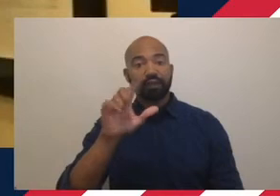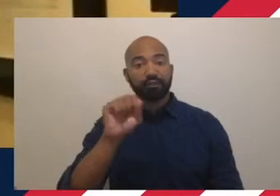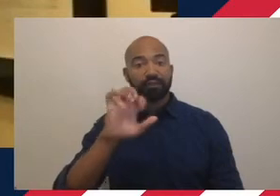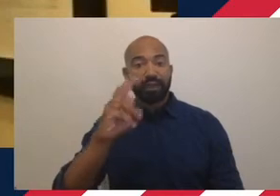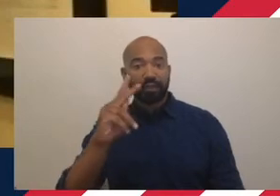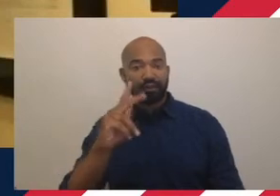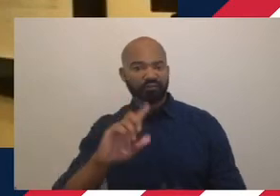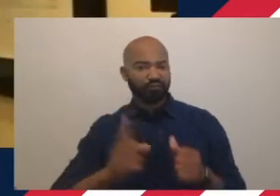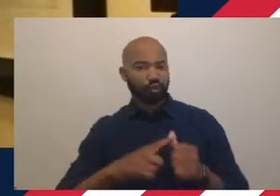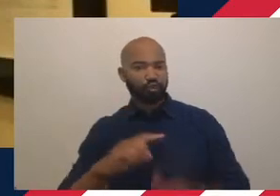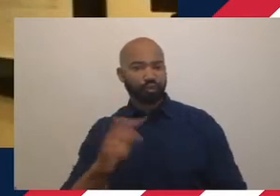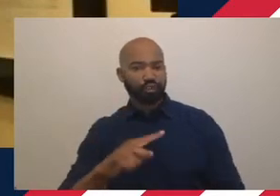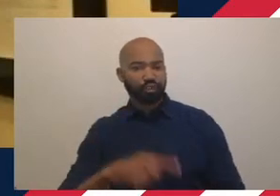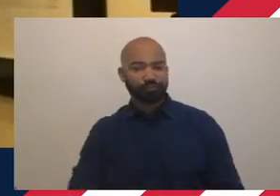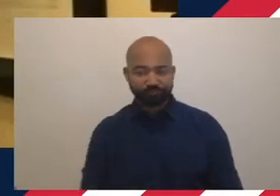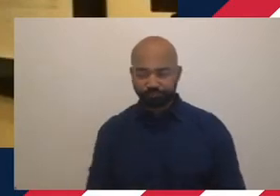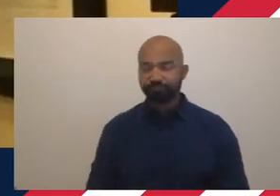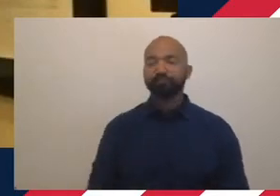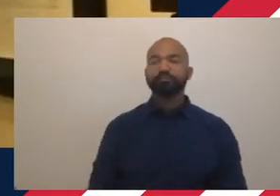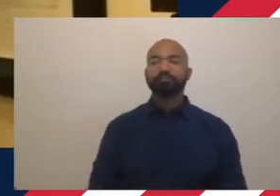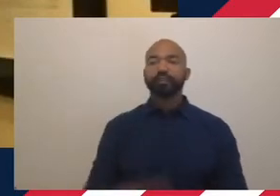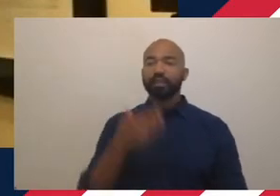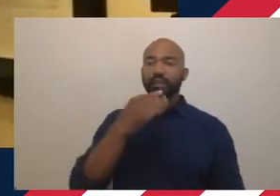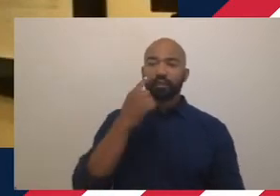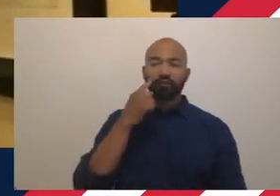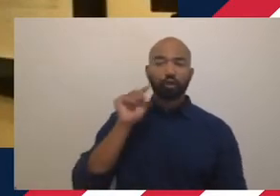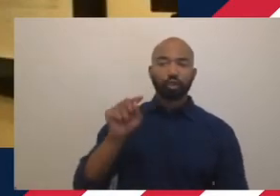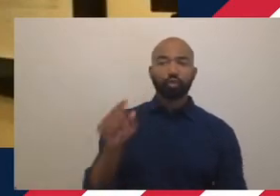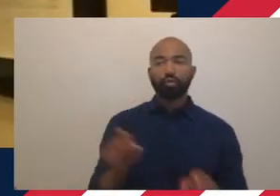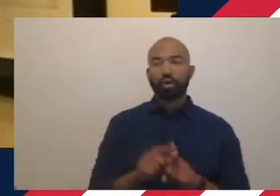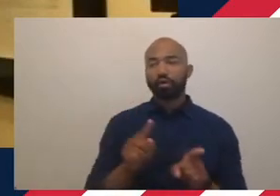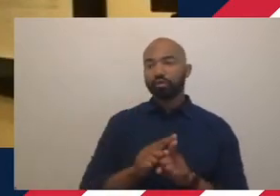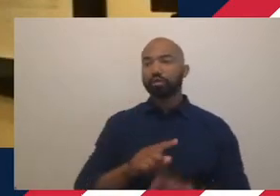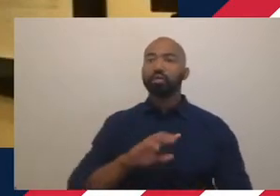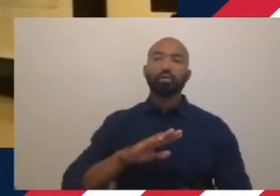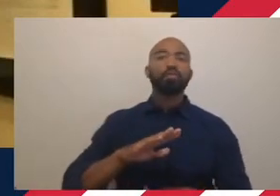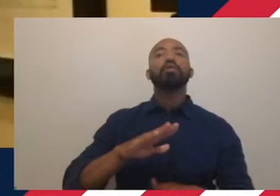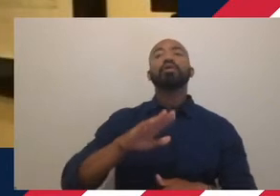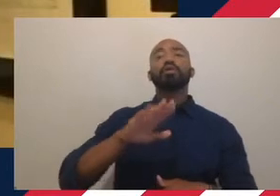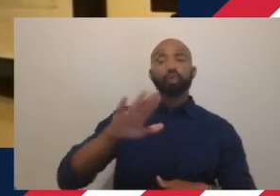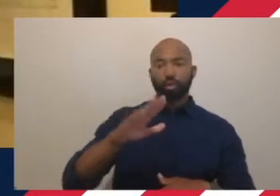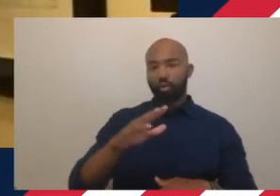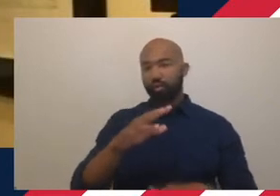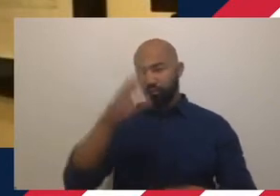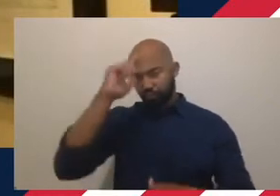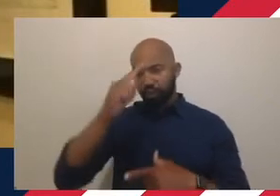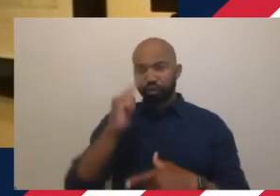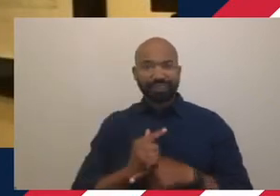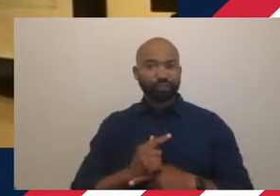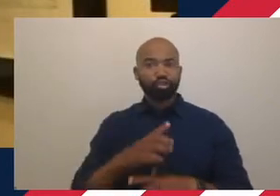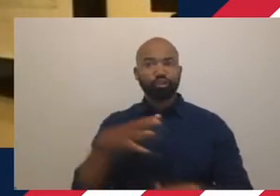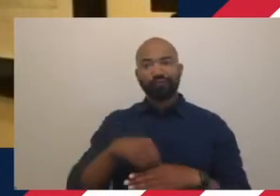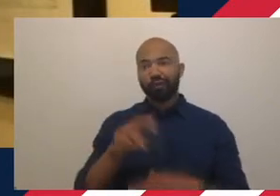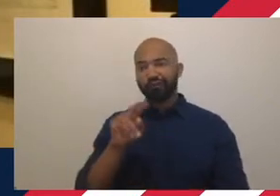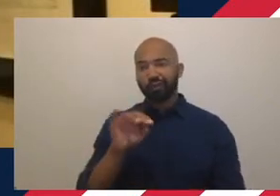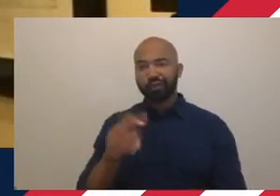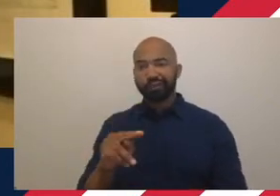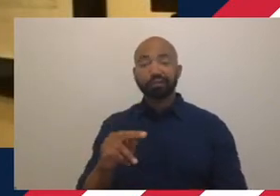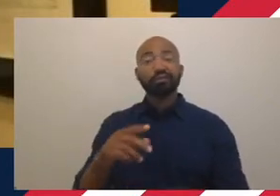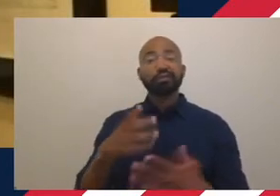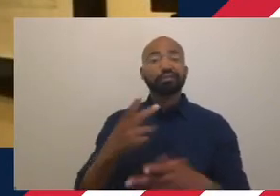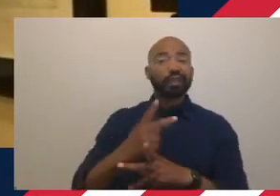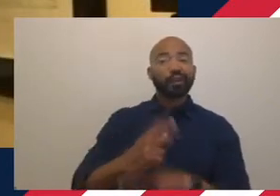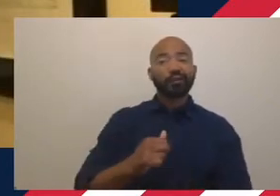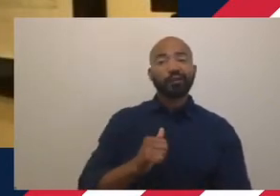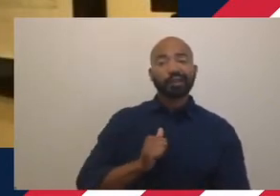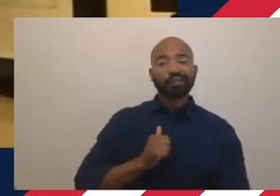and your brothers and sisters at the UFCW for taking care of my family and taking care of America's families in terms of providing